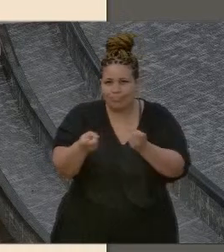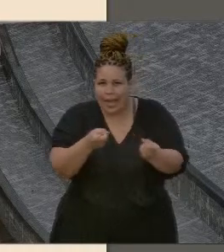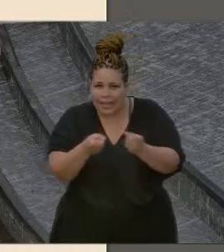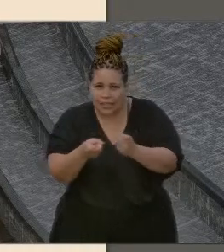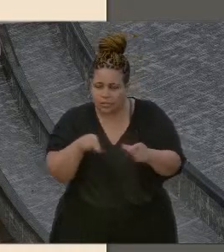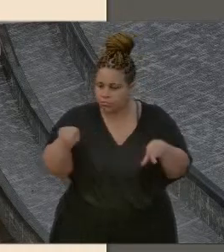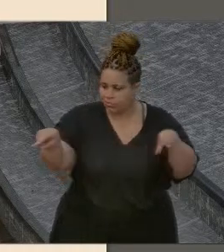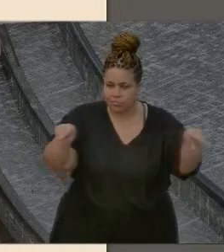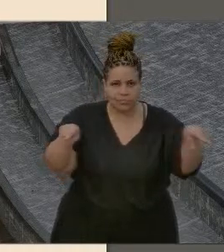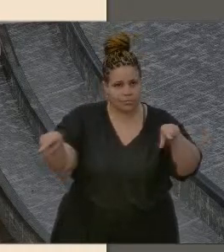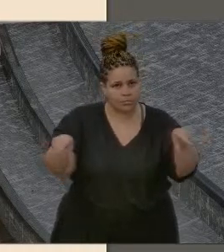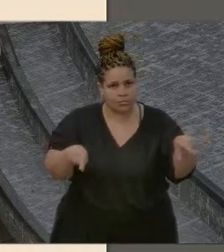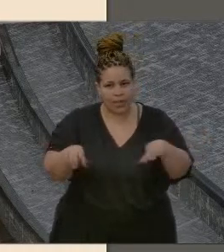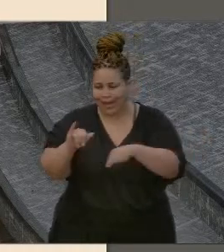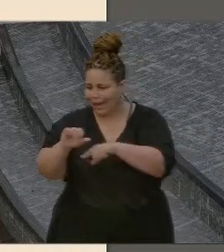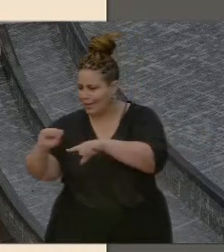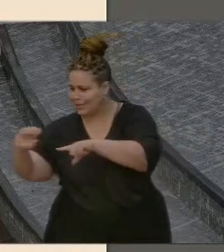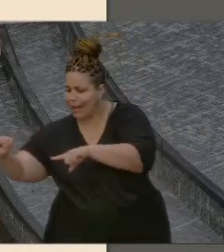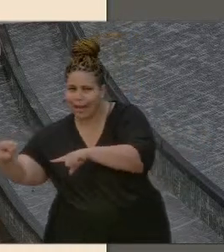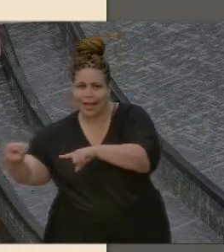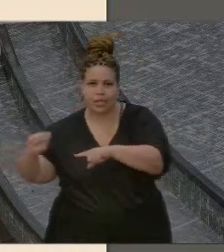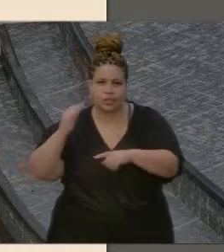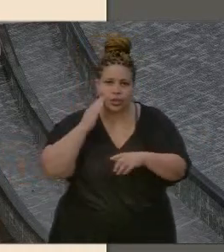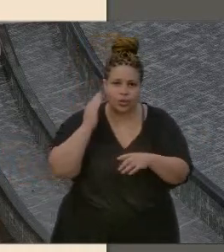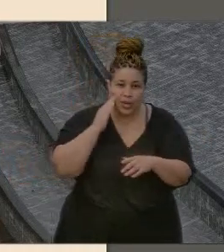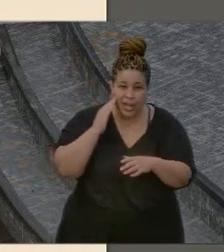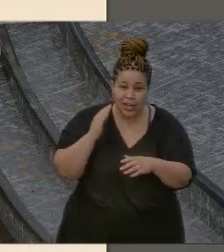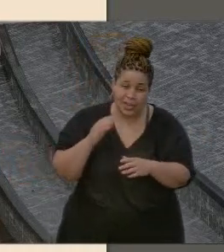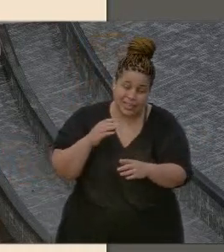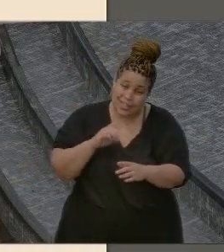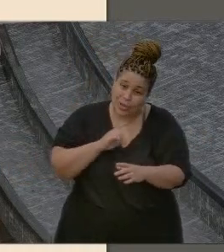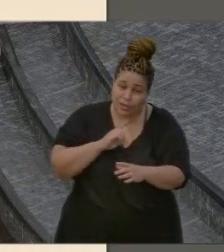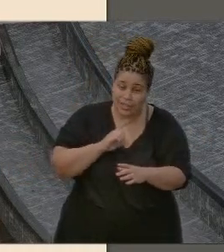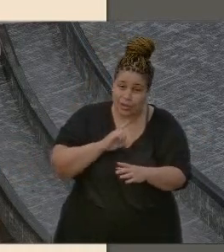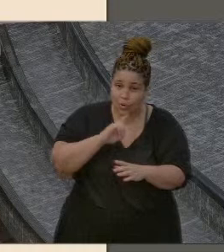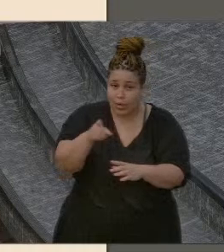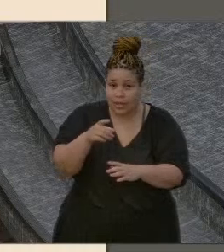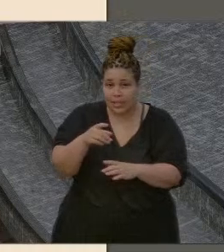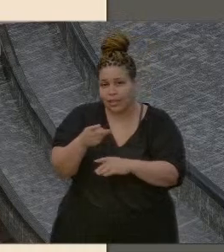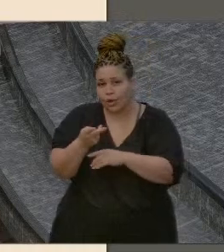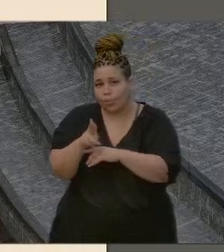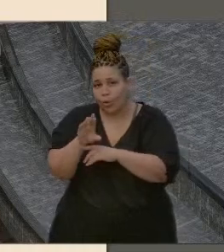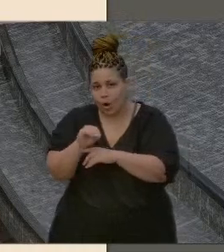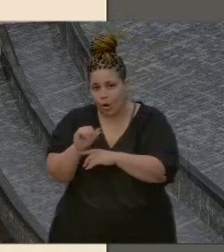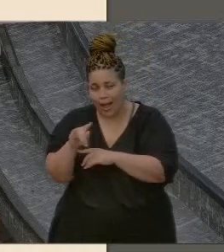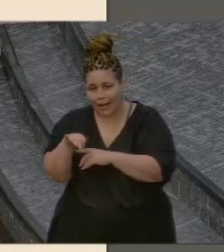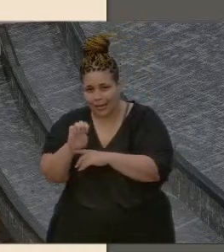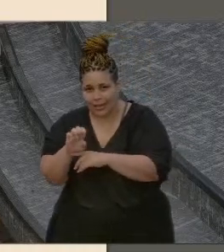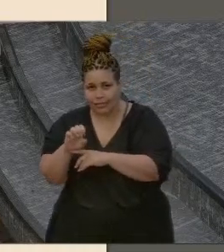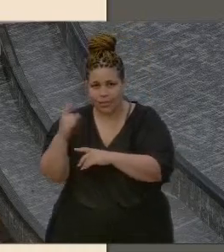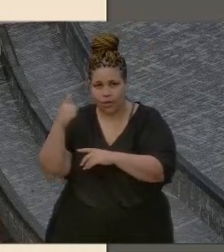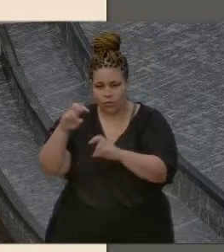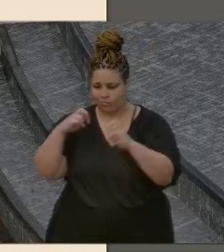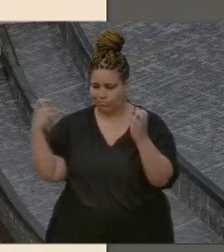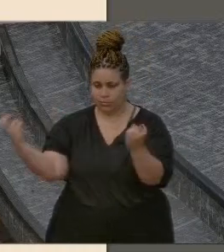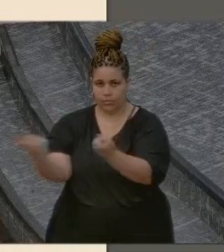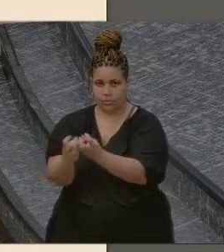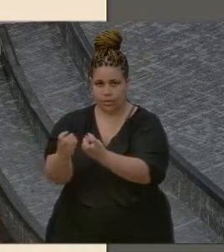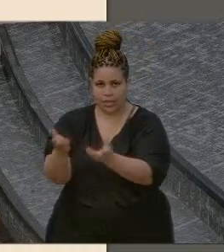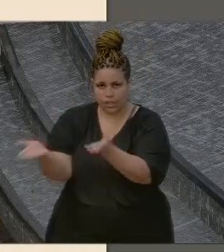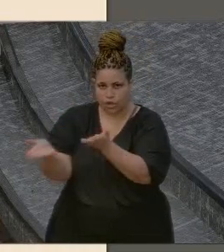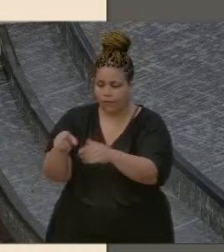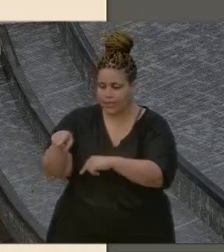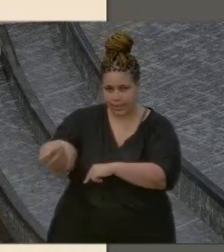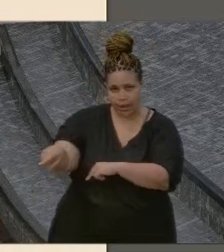it amenable to proactive circles, things of that nature? So we're focusing on